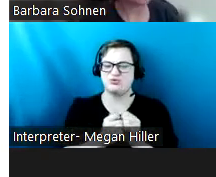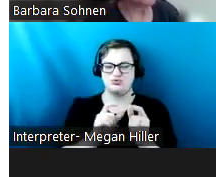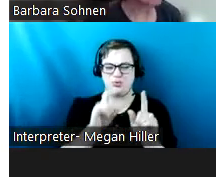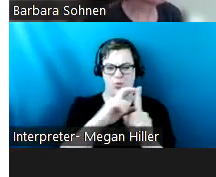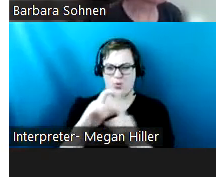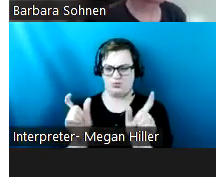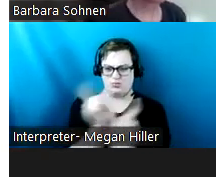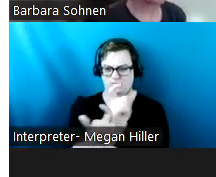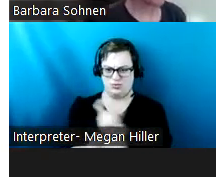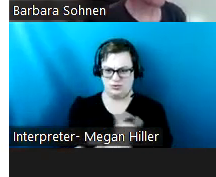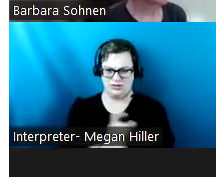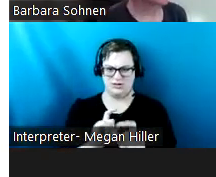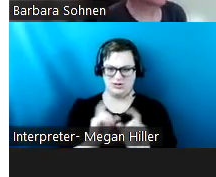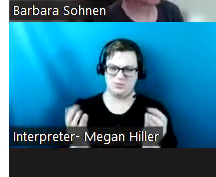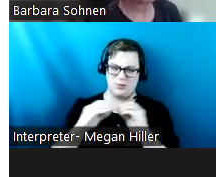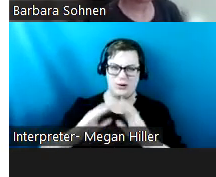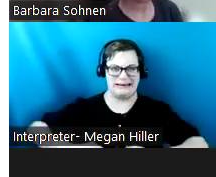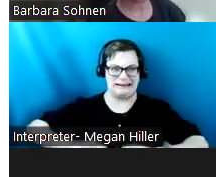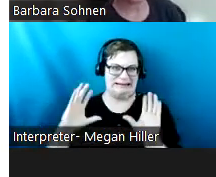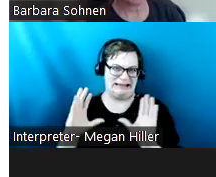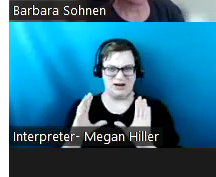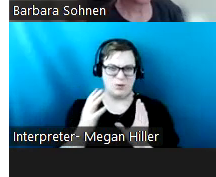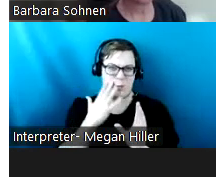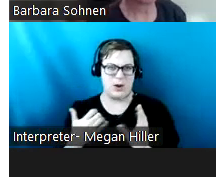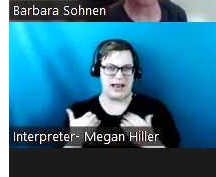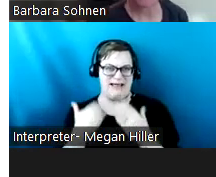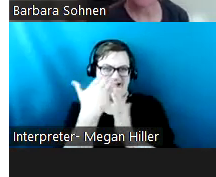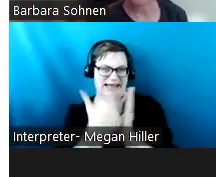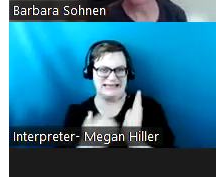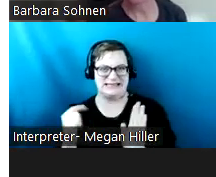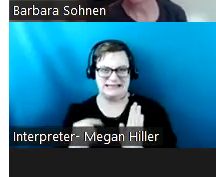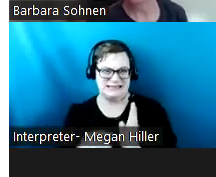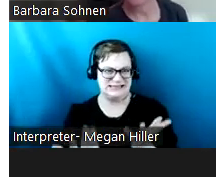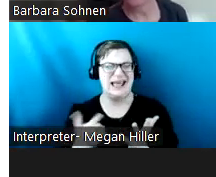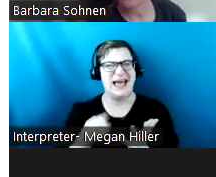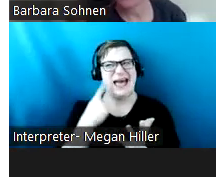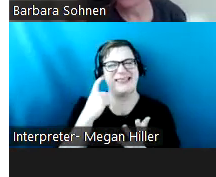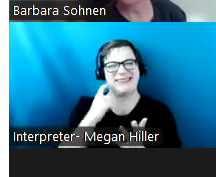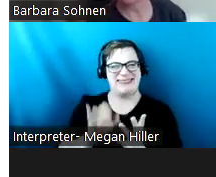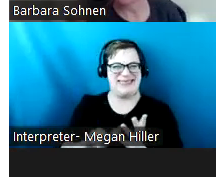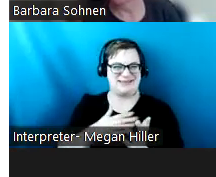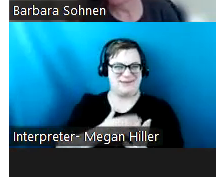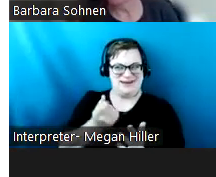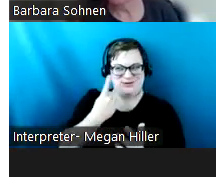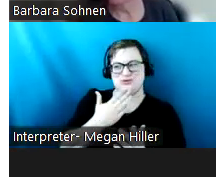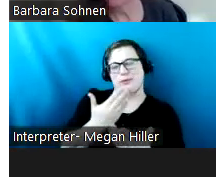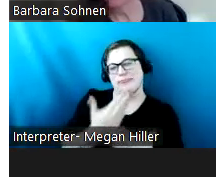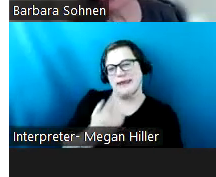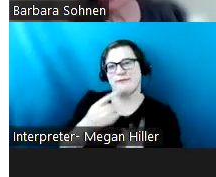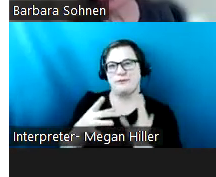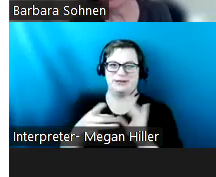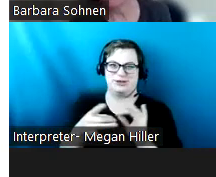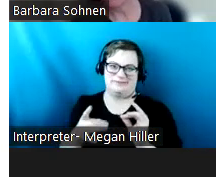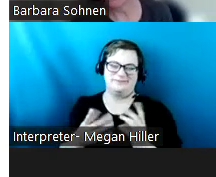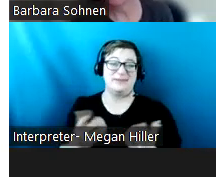it clear what these lists are and why they exist. I think that's kind of what I'm getting from your question. So I really appreciate you bringing that up.